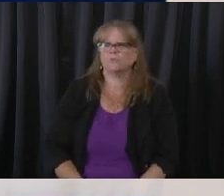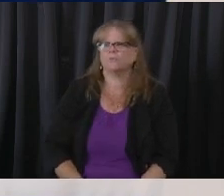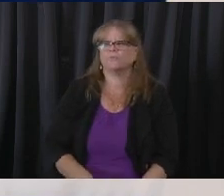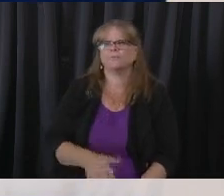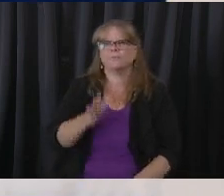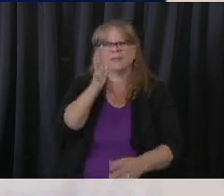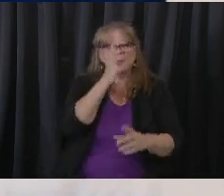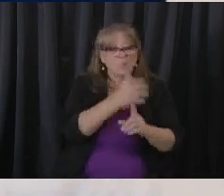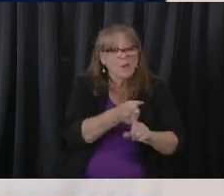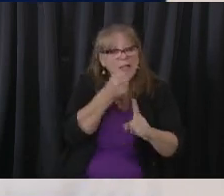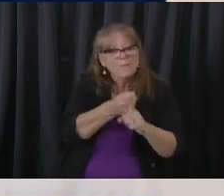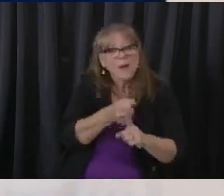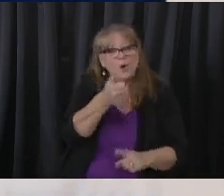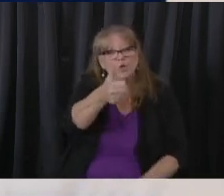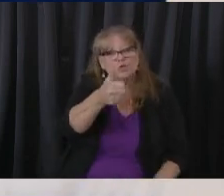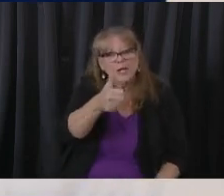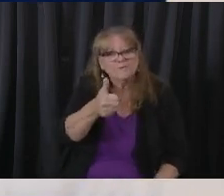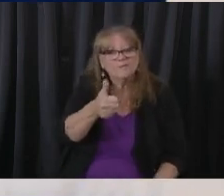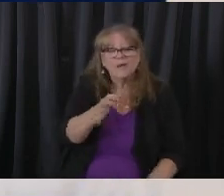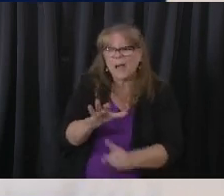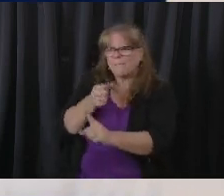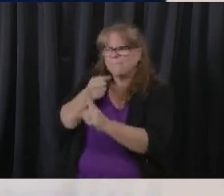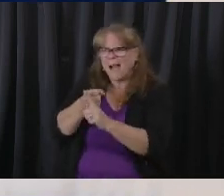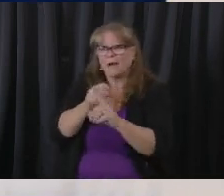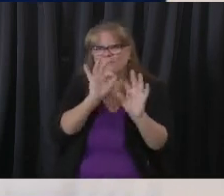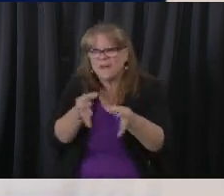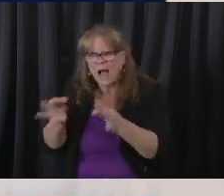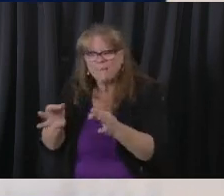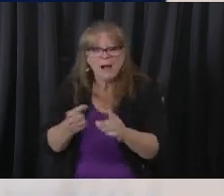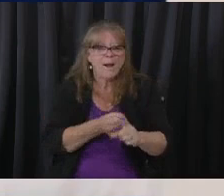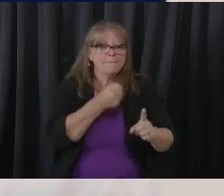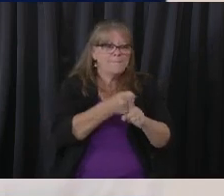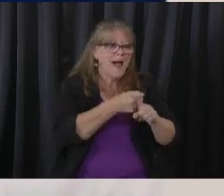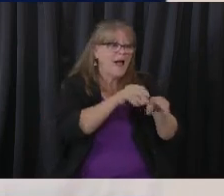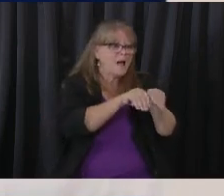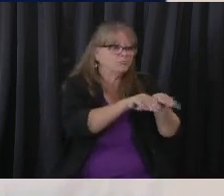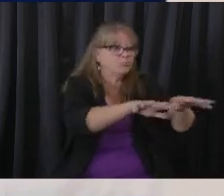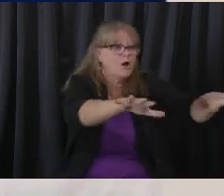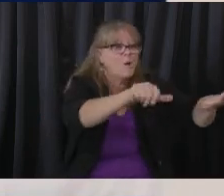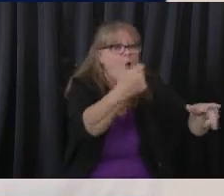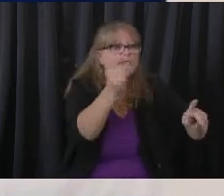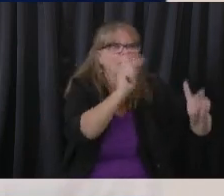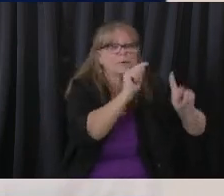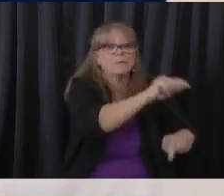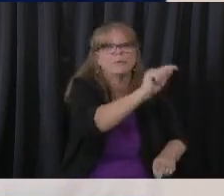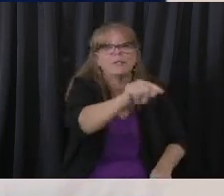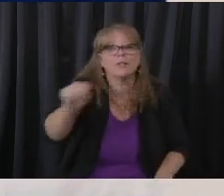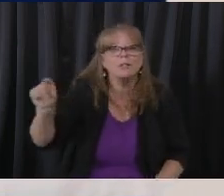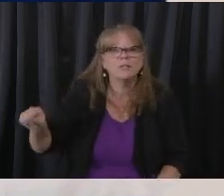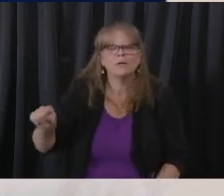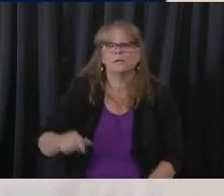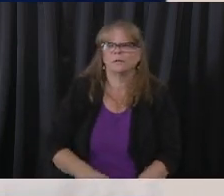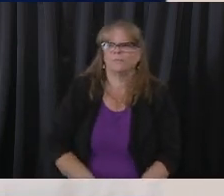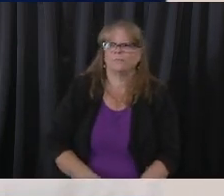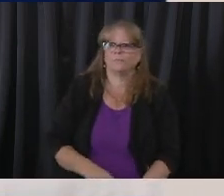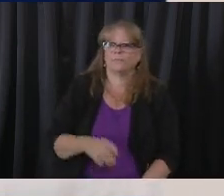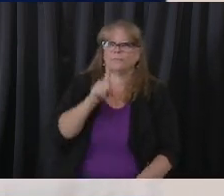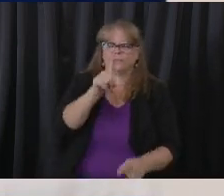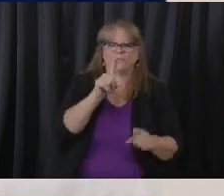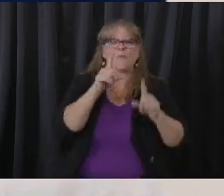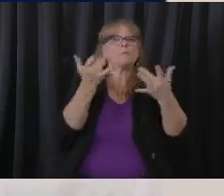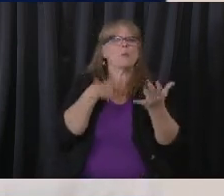well. Testing, in an effort to boost testing capacity near where people live, there's been many more sort of neighborhood